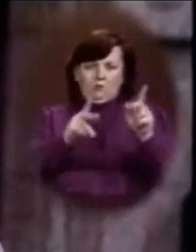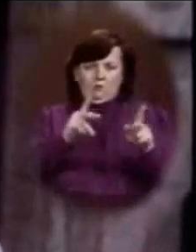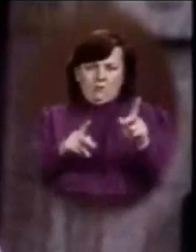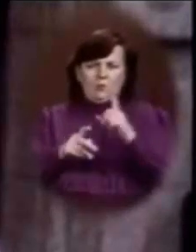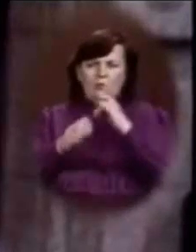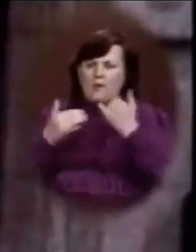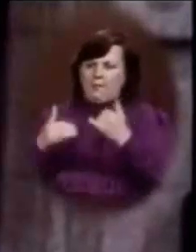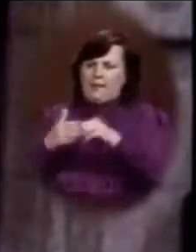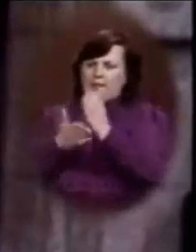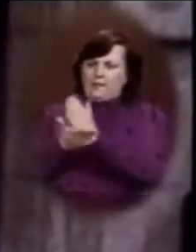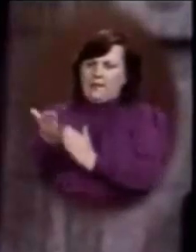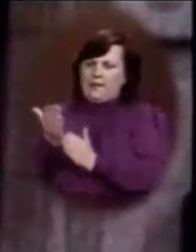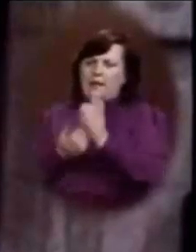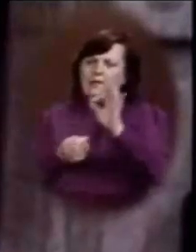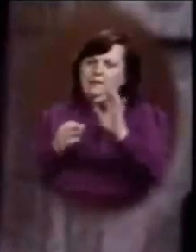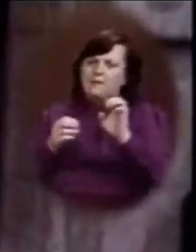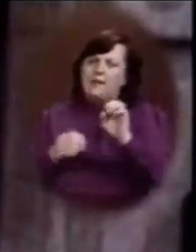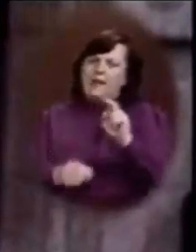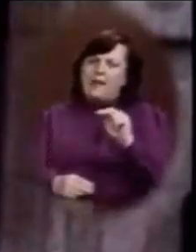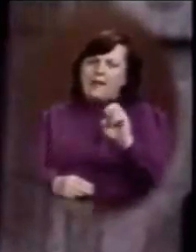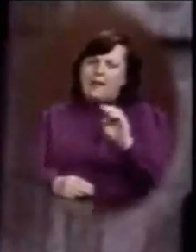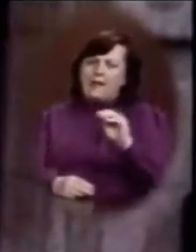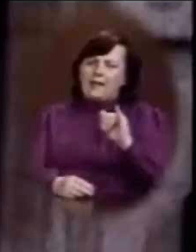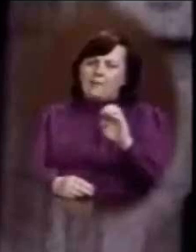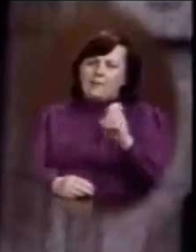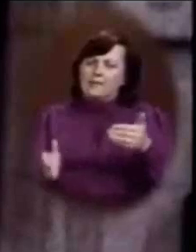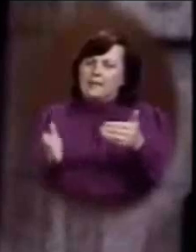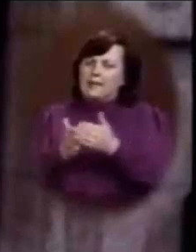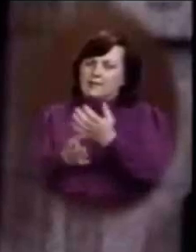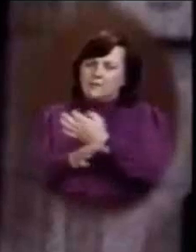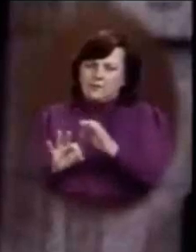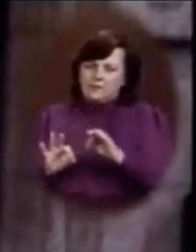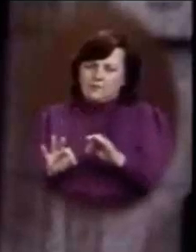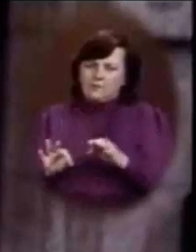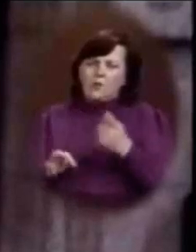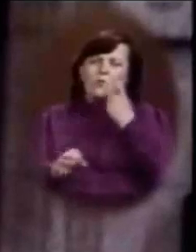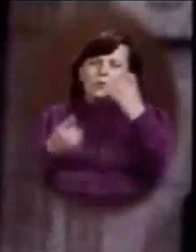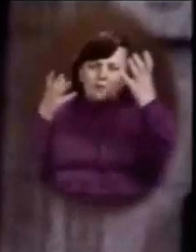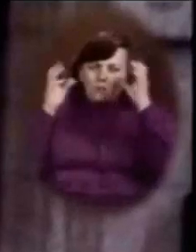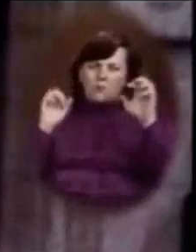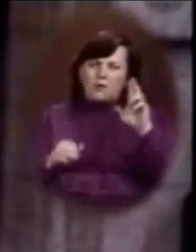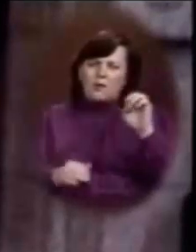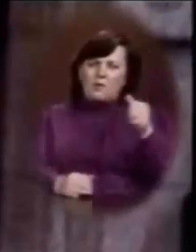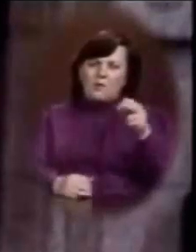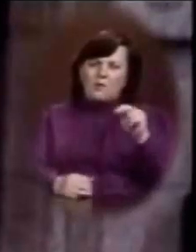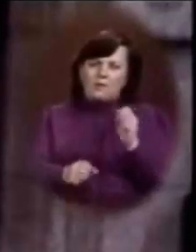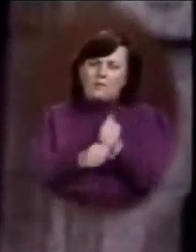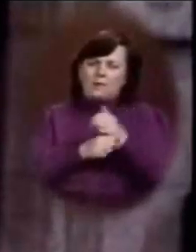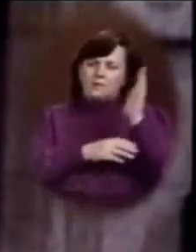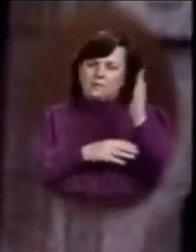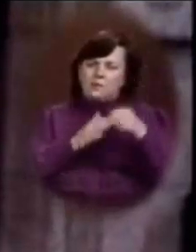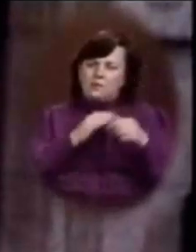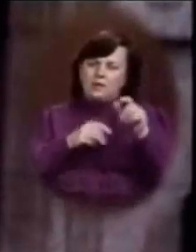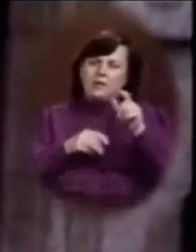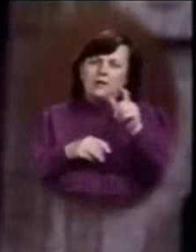of the enemies of freedom. As President Reagan recently said in an inspired speech in London's Guildhall immediately after